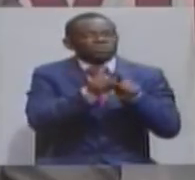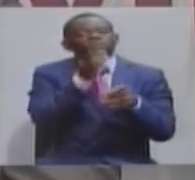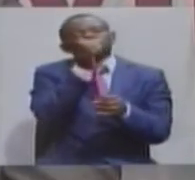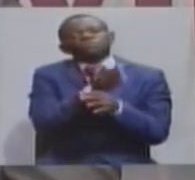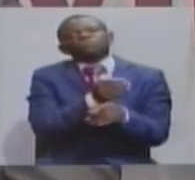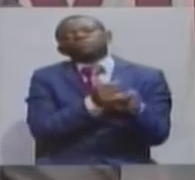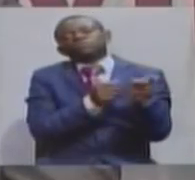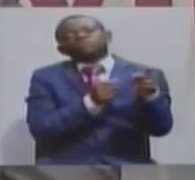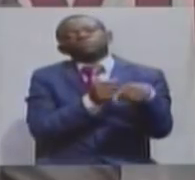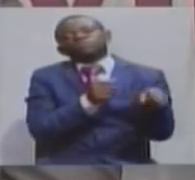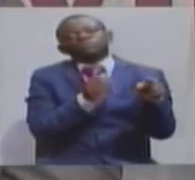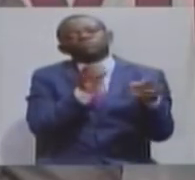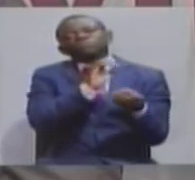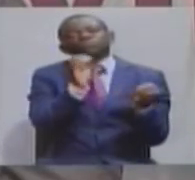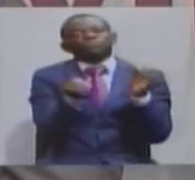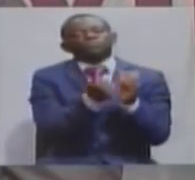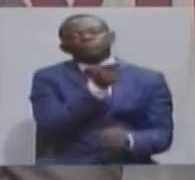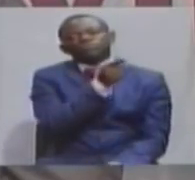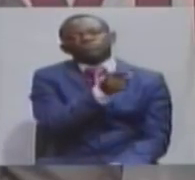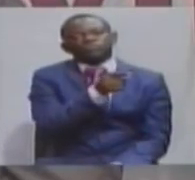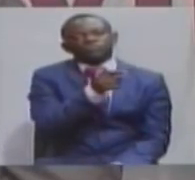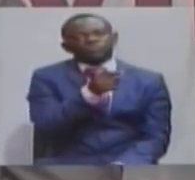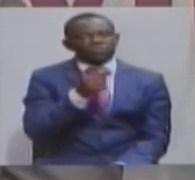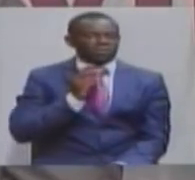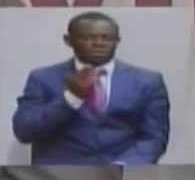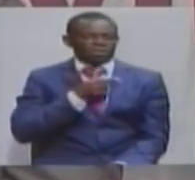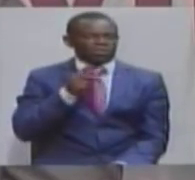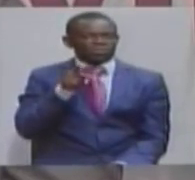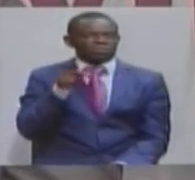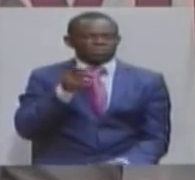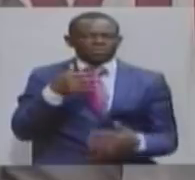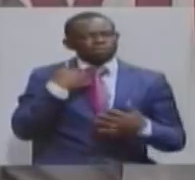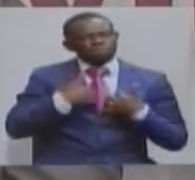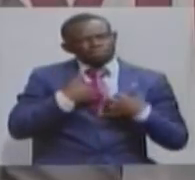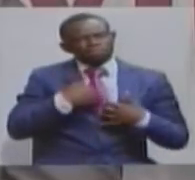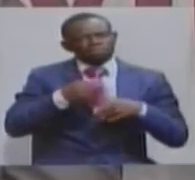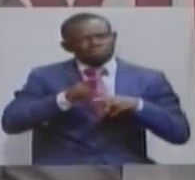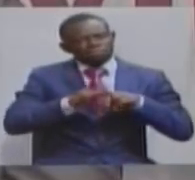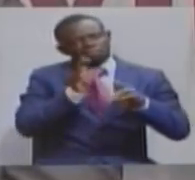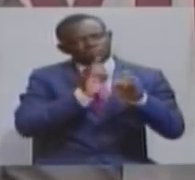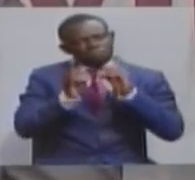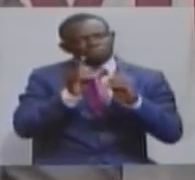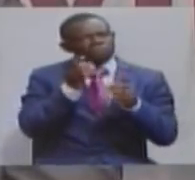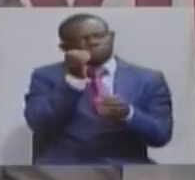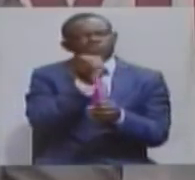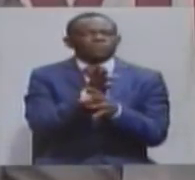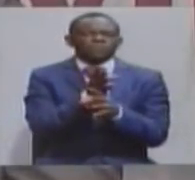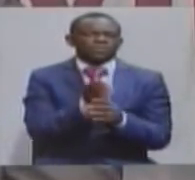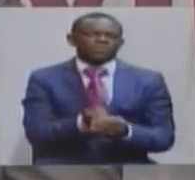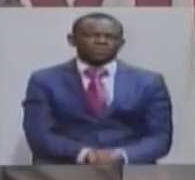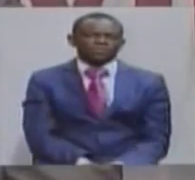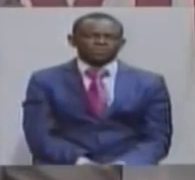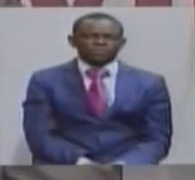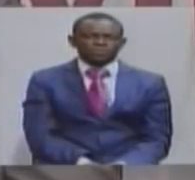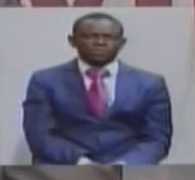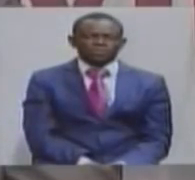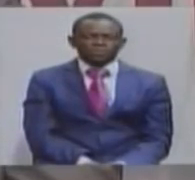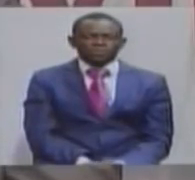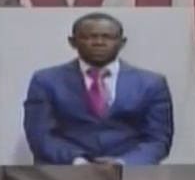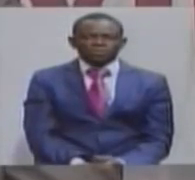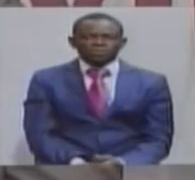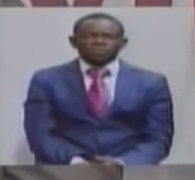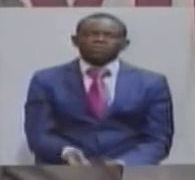with dialogue. And the one thing I should make clear from the onset, Mr. Zulu, for the purpose of